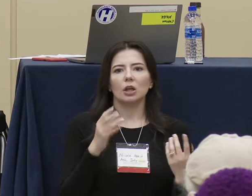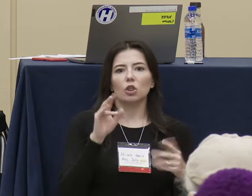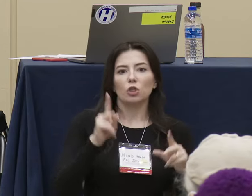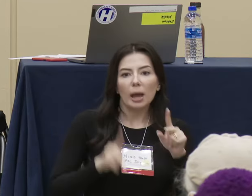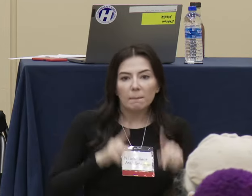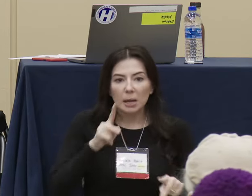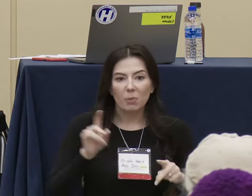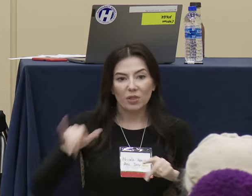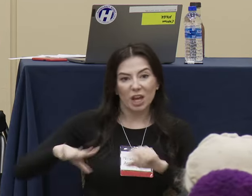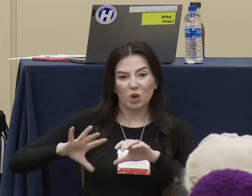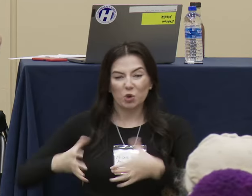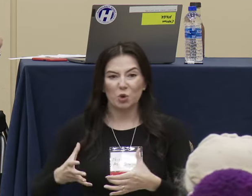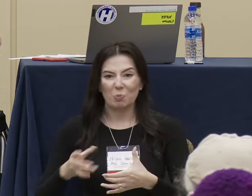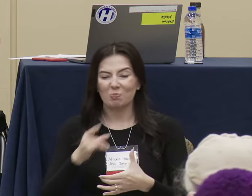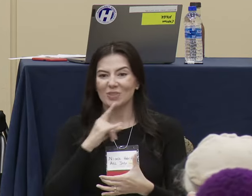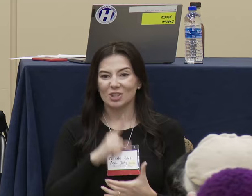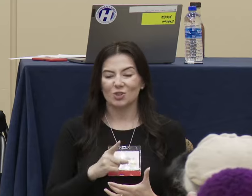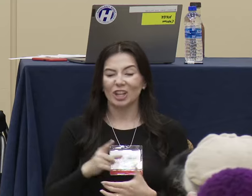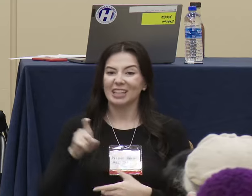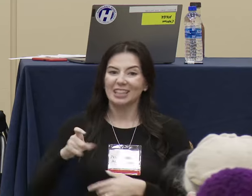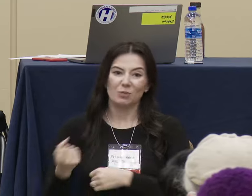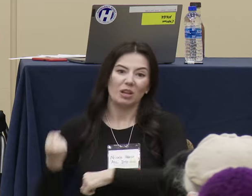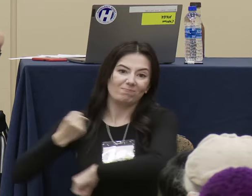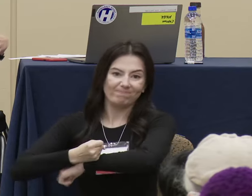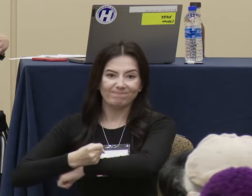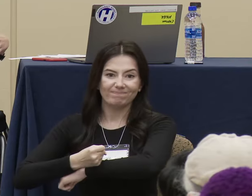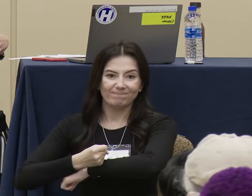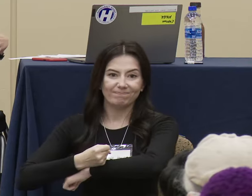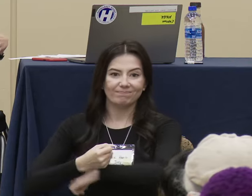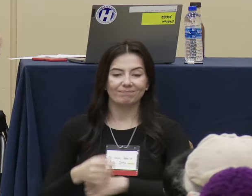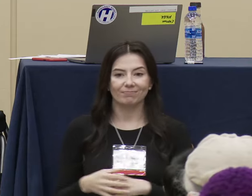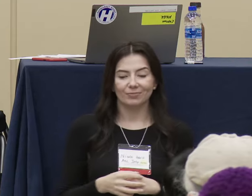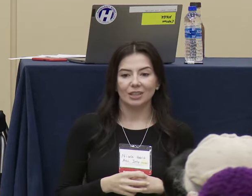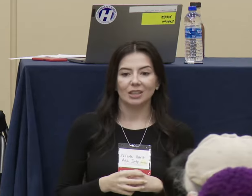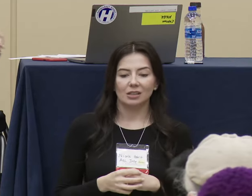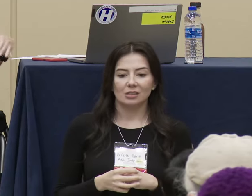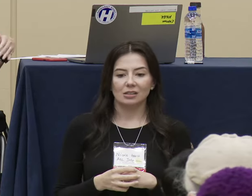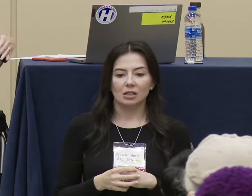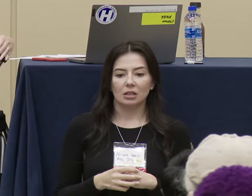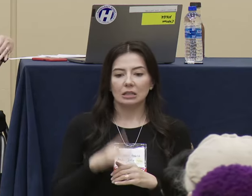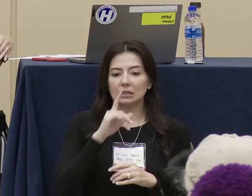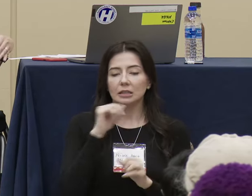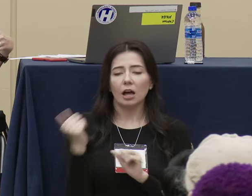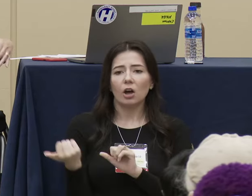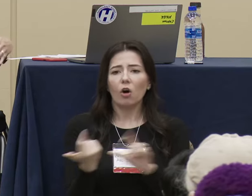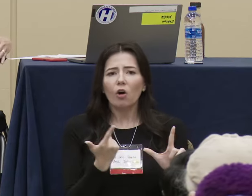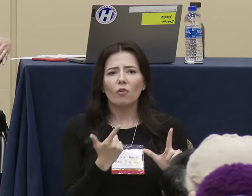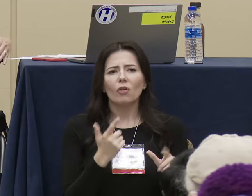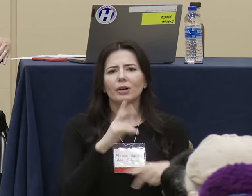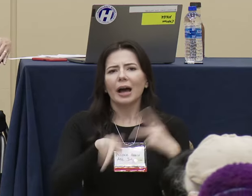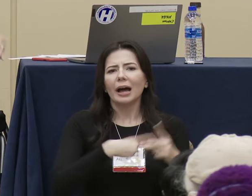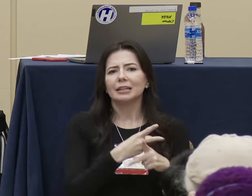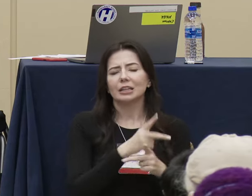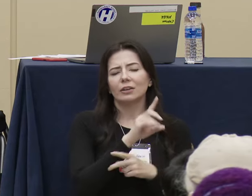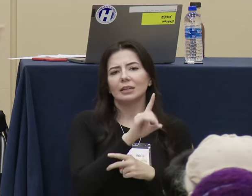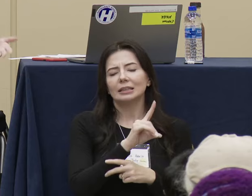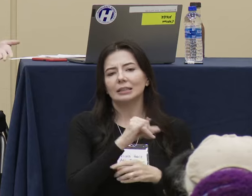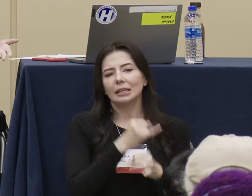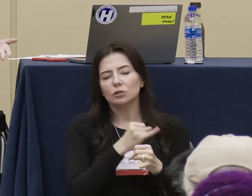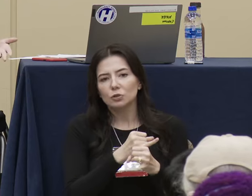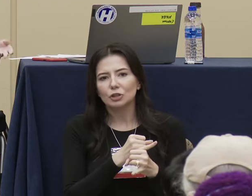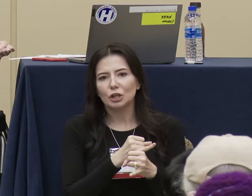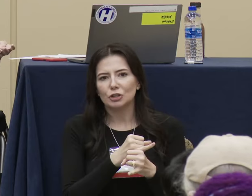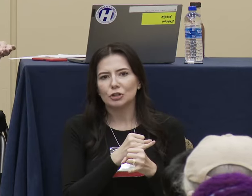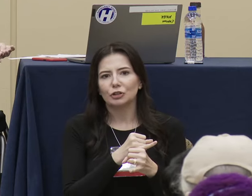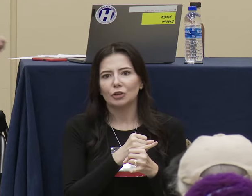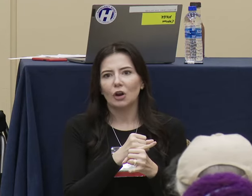that happened, this is when deinstitutionalization became abolitionary. So not all form of deinstitutionalization are abolitionary, but I think this is